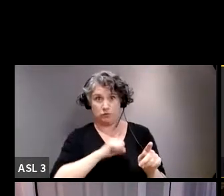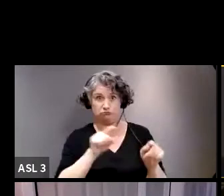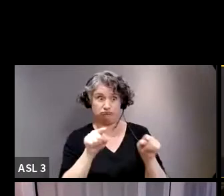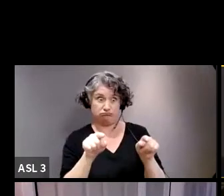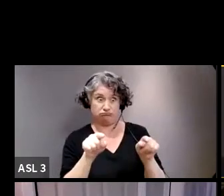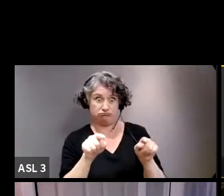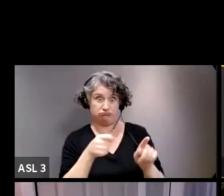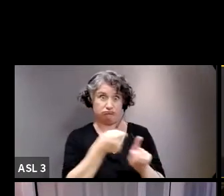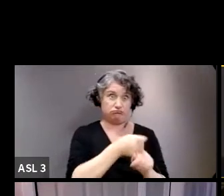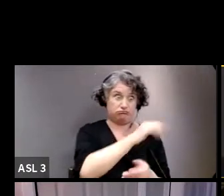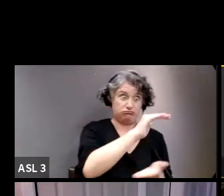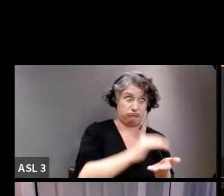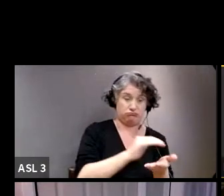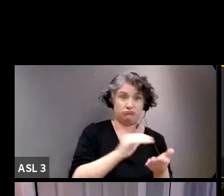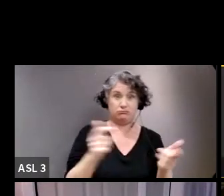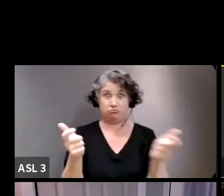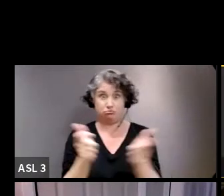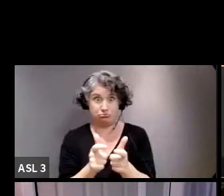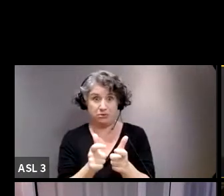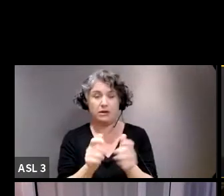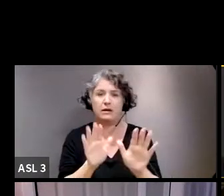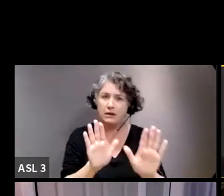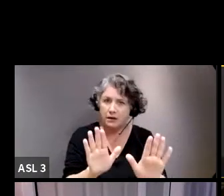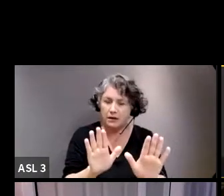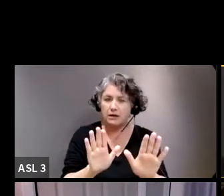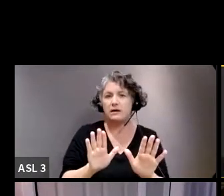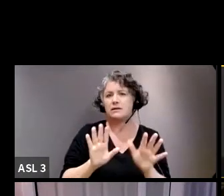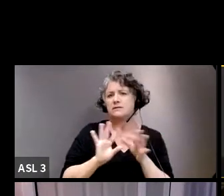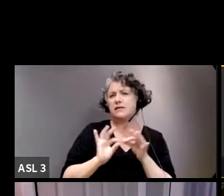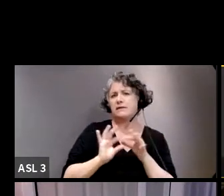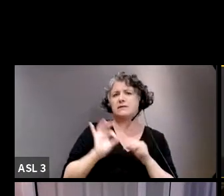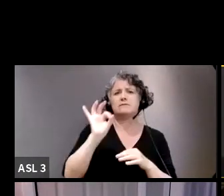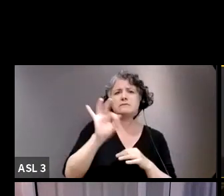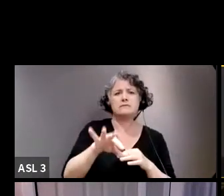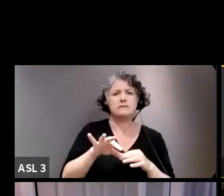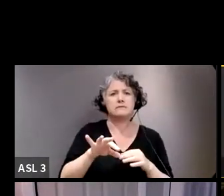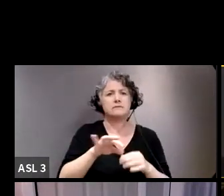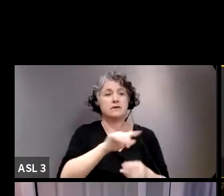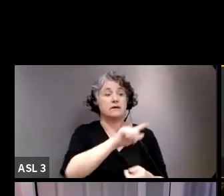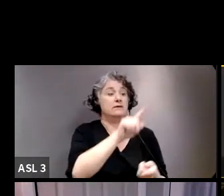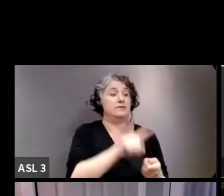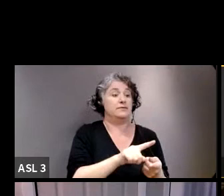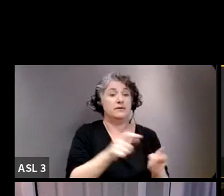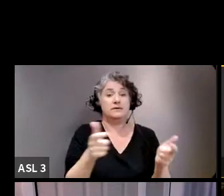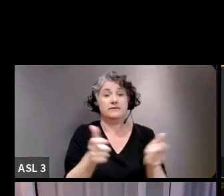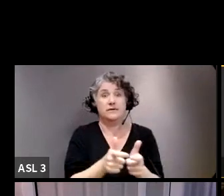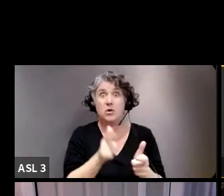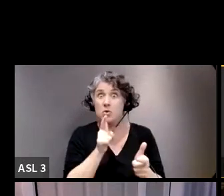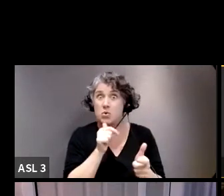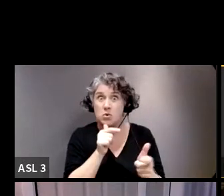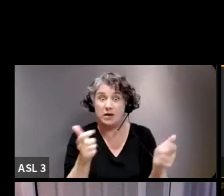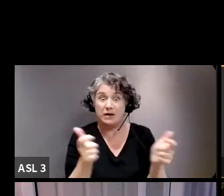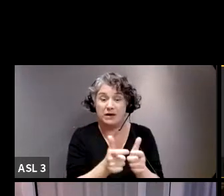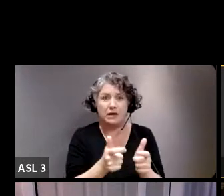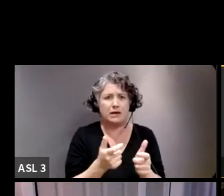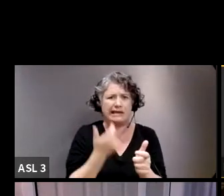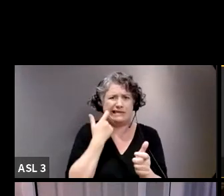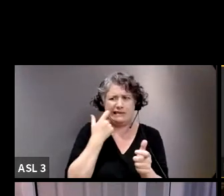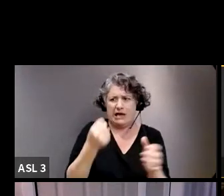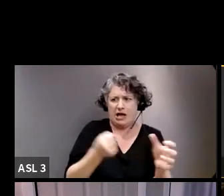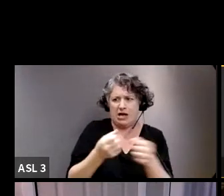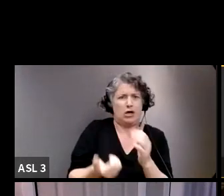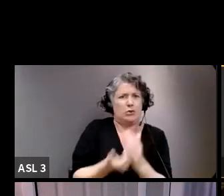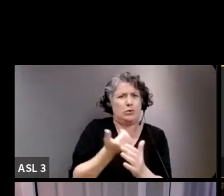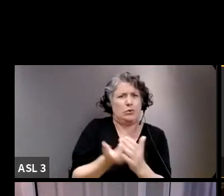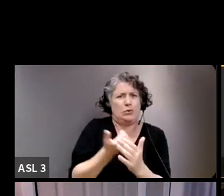that the the statements were also made that these reductions would be the new recruits we just hired and i think there's several